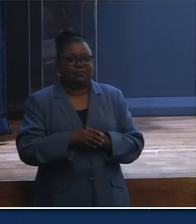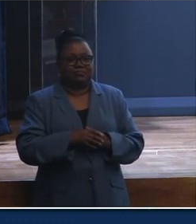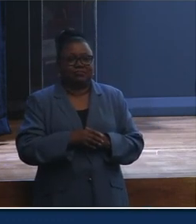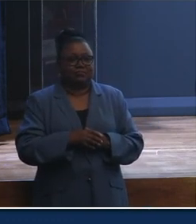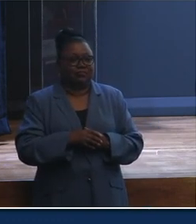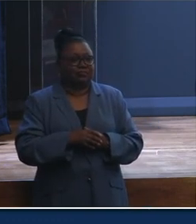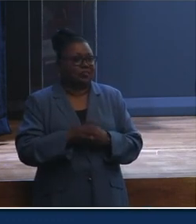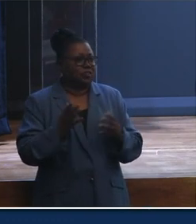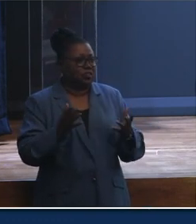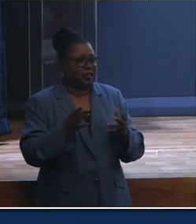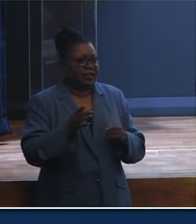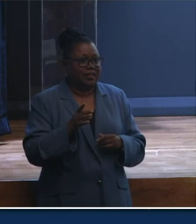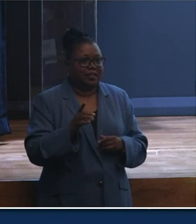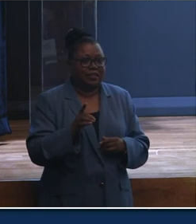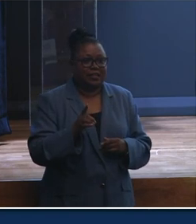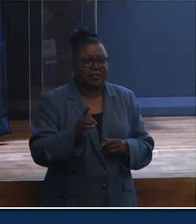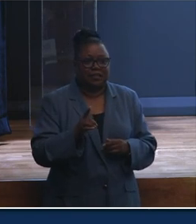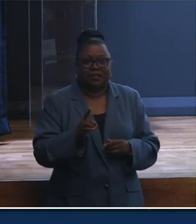Is she here?